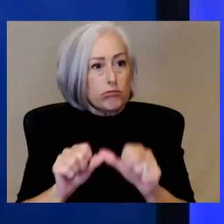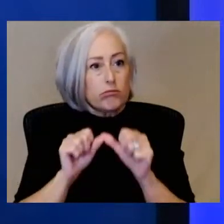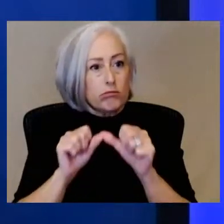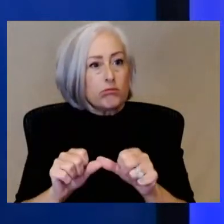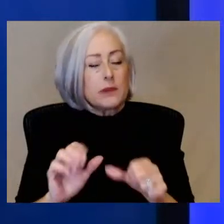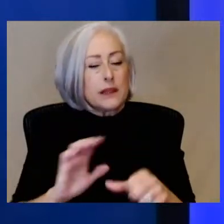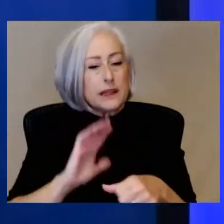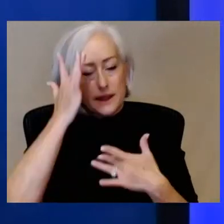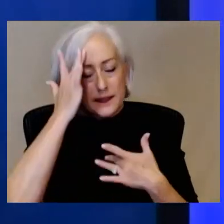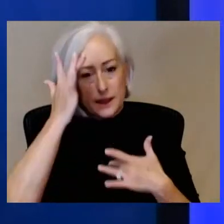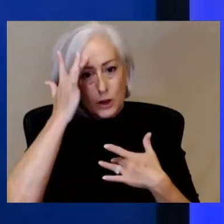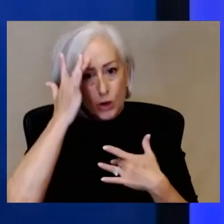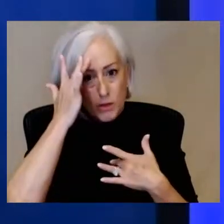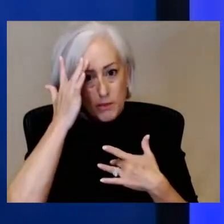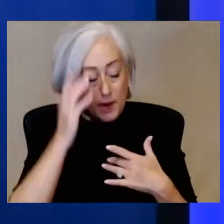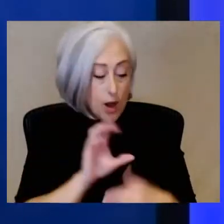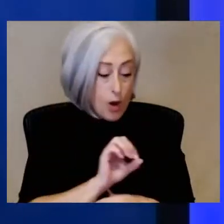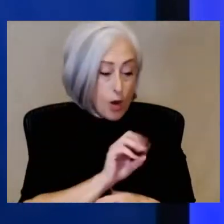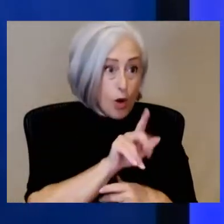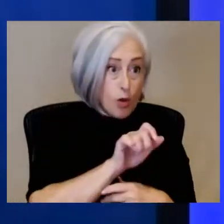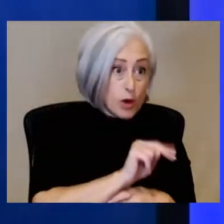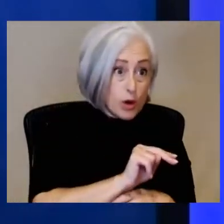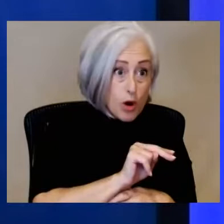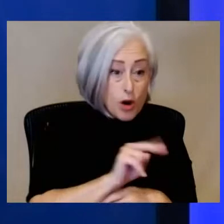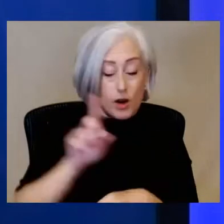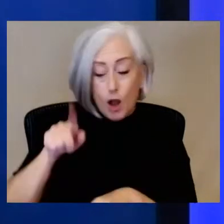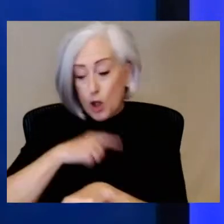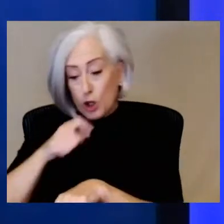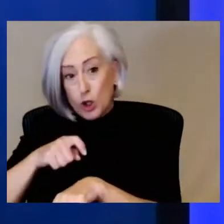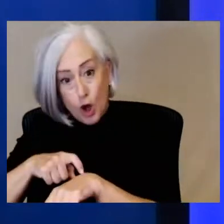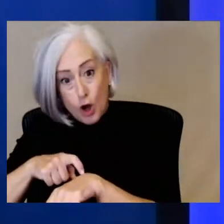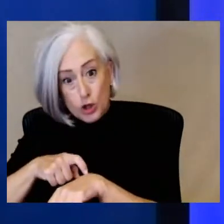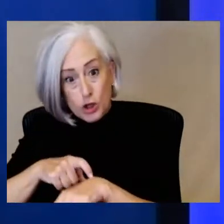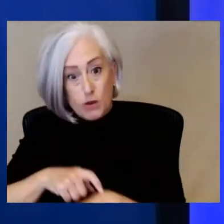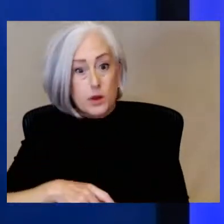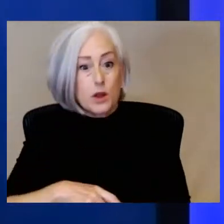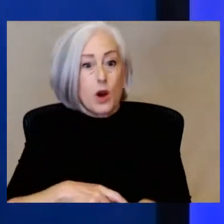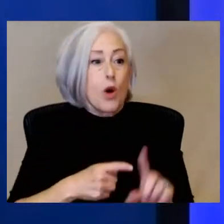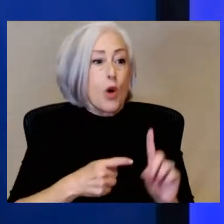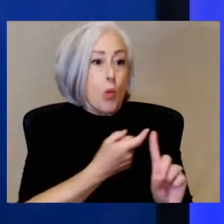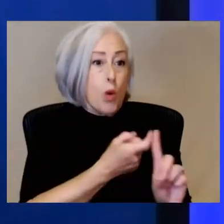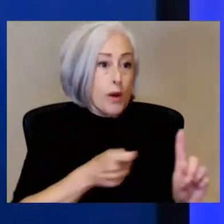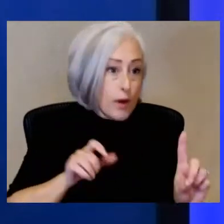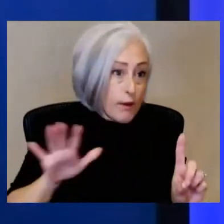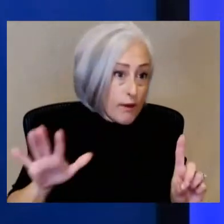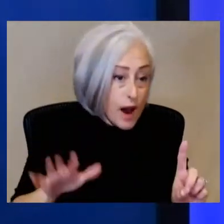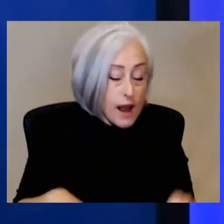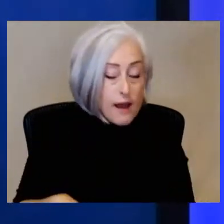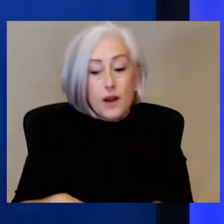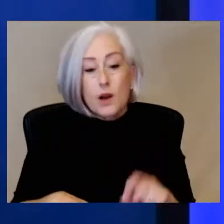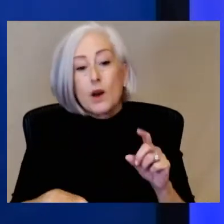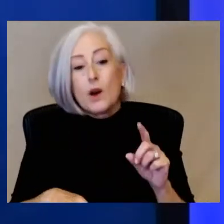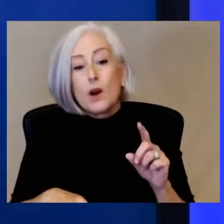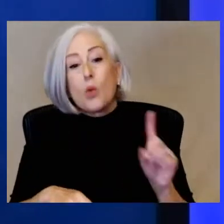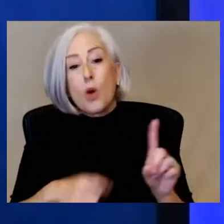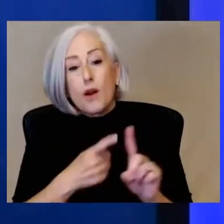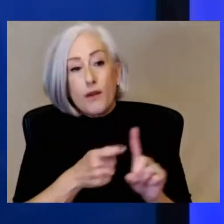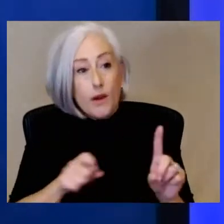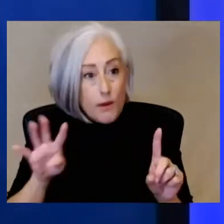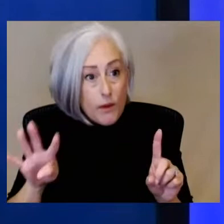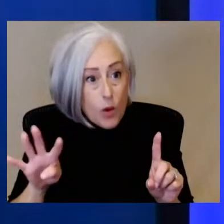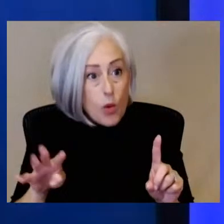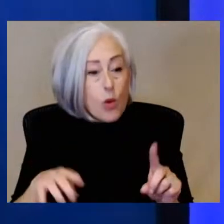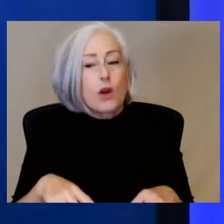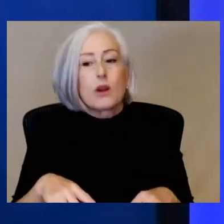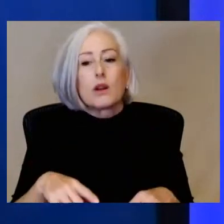and long haul. So the numbers we give, 1 in 5 overall, 1 in 4 over 65 developing long haul, were applied to the entire pandemic. But